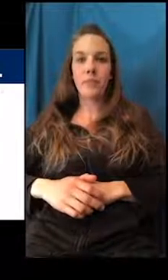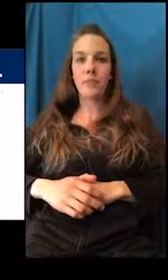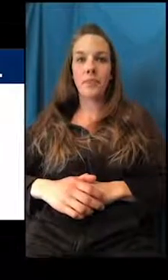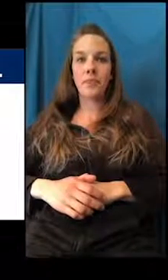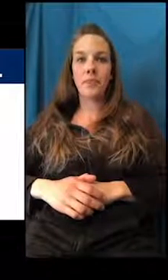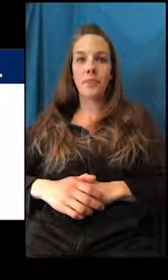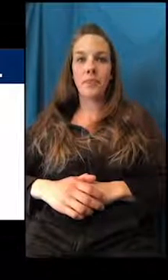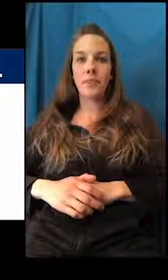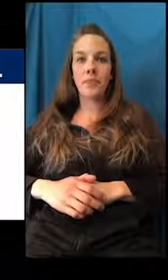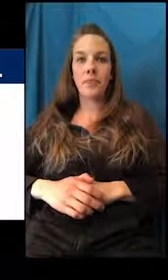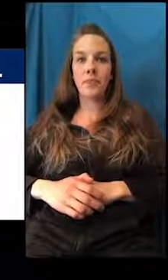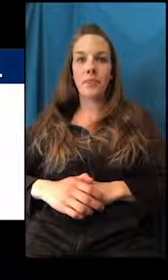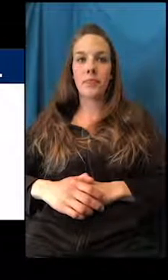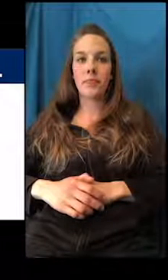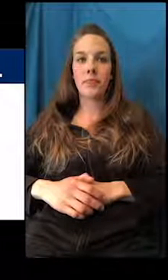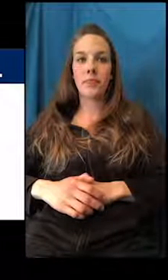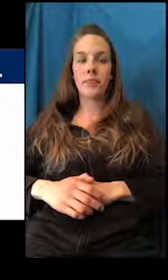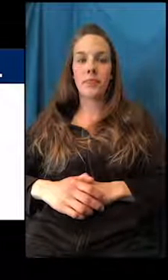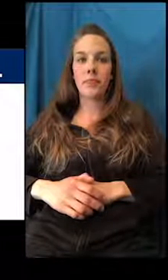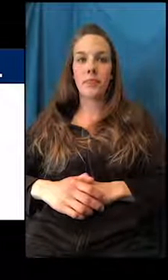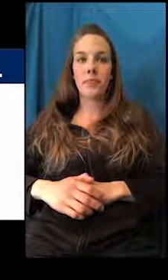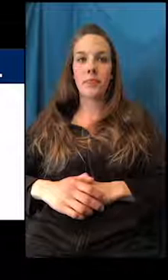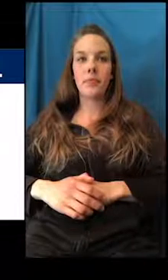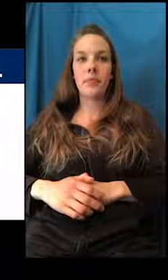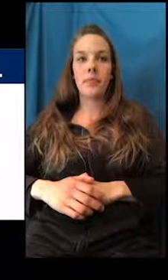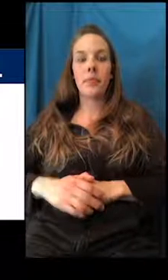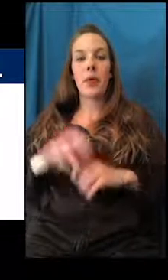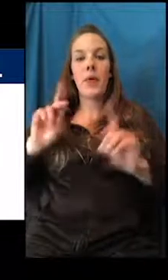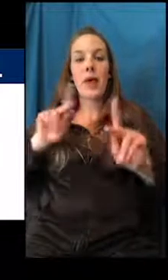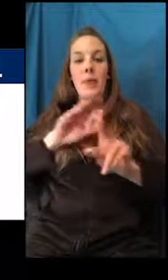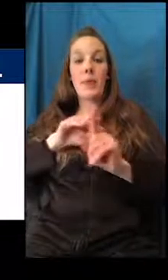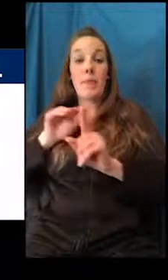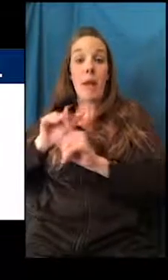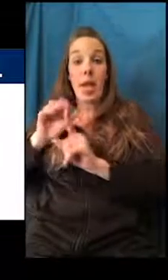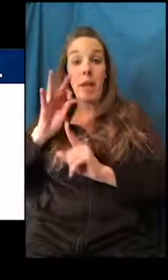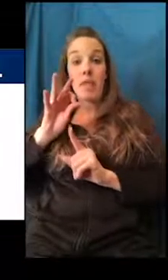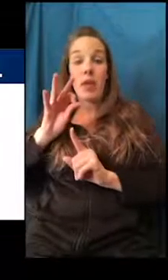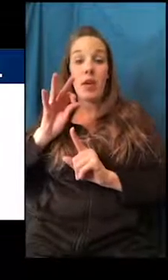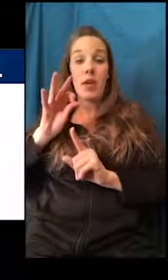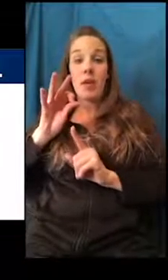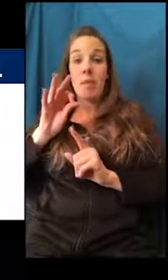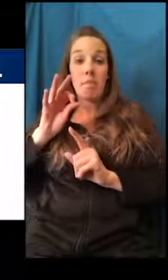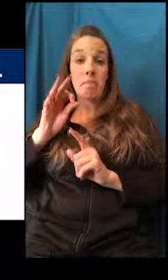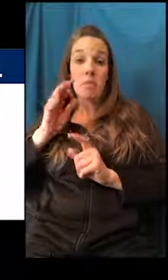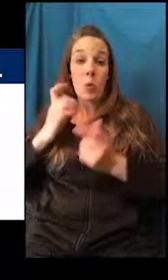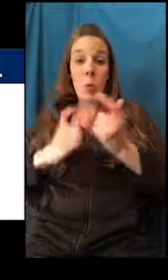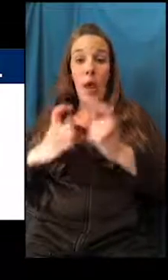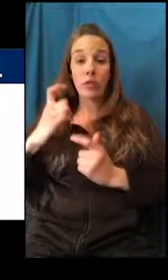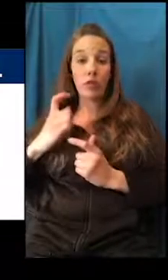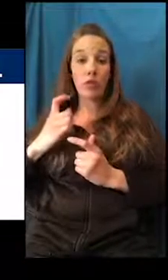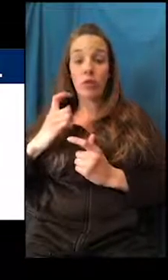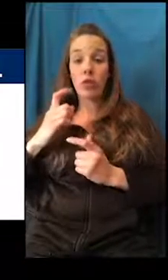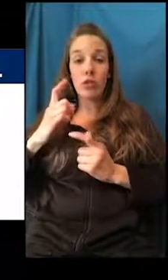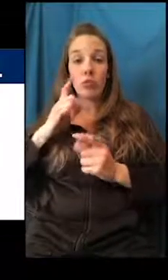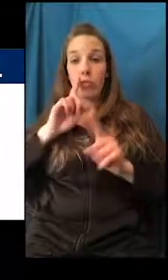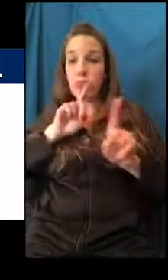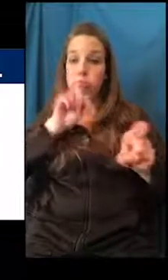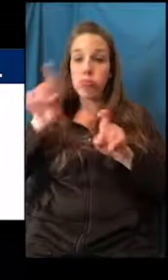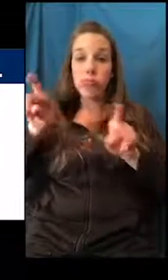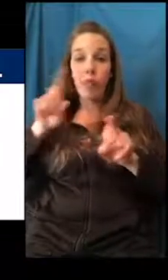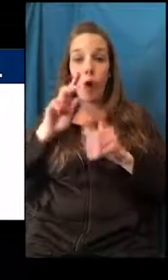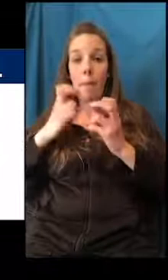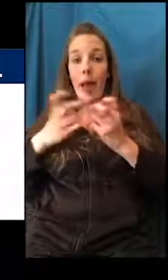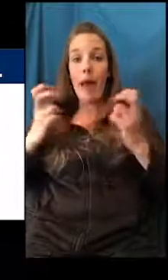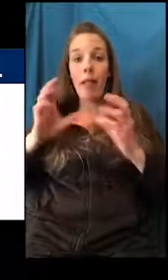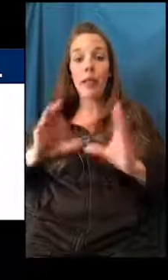Okay. And then just a reminder, if you have any questions for our panelists, you can chat those through the chat